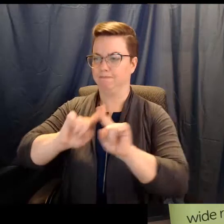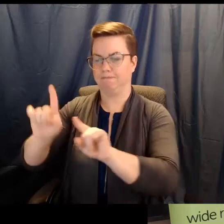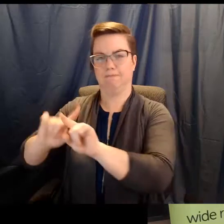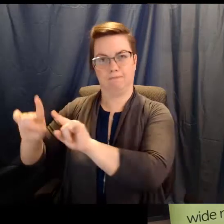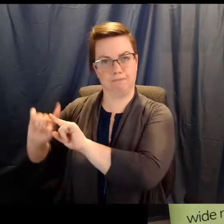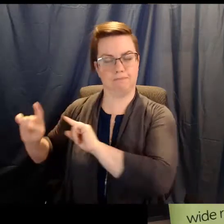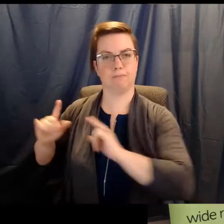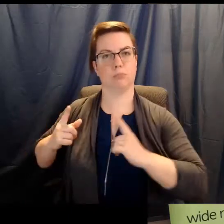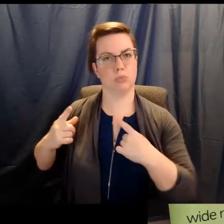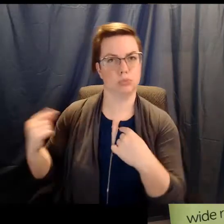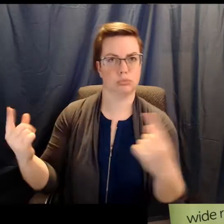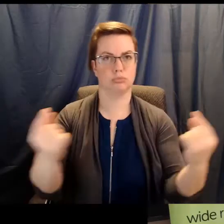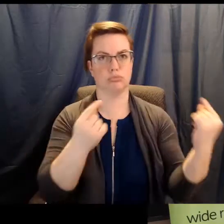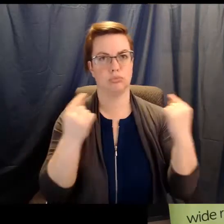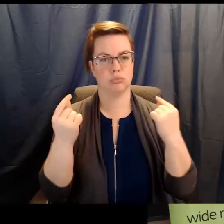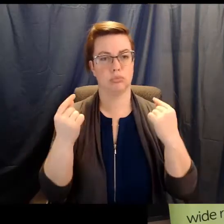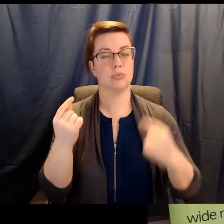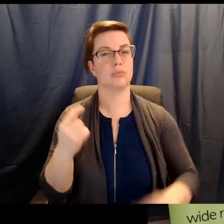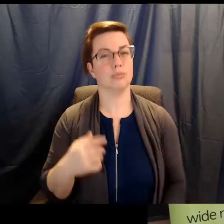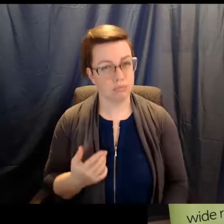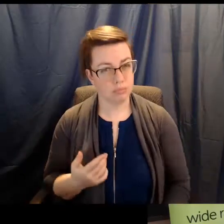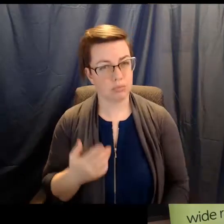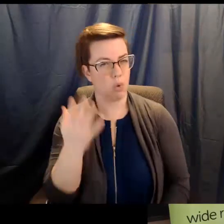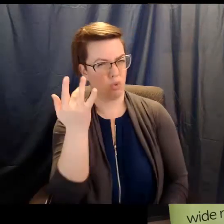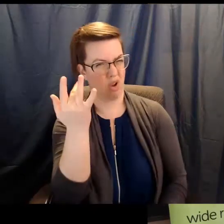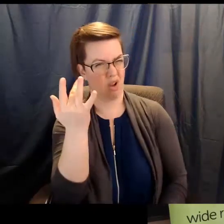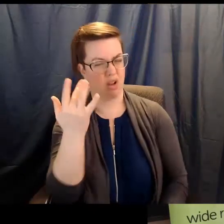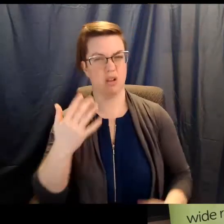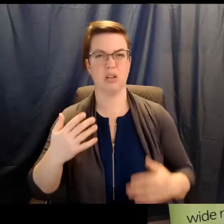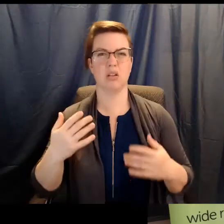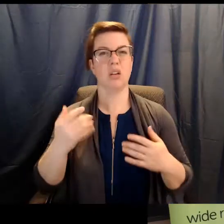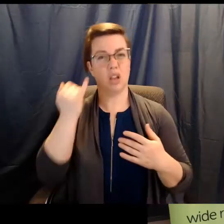Why? Because movement allows your body to restart.